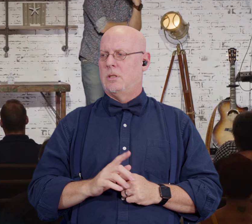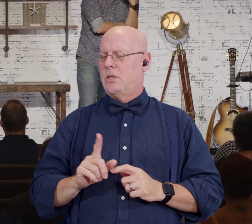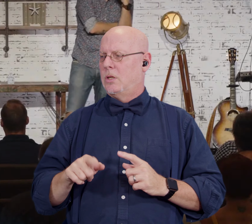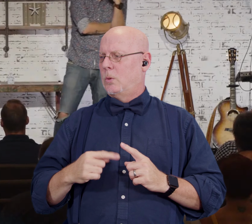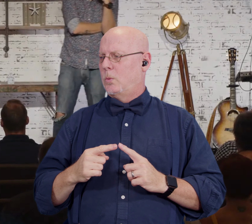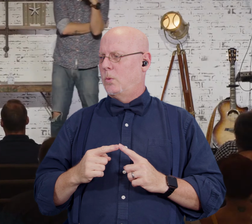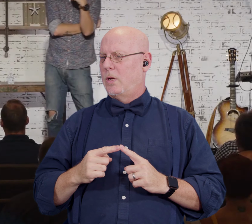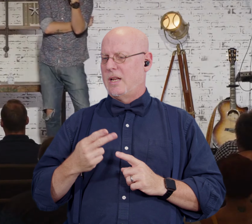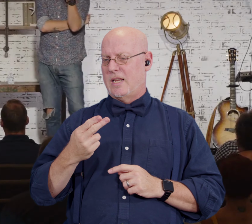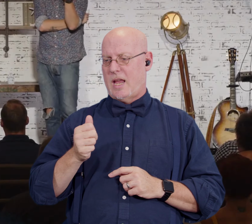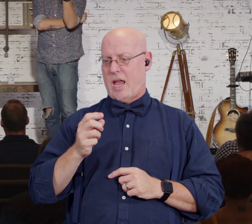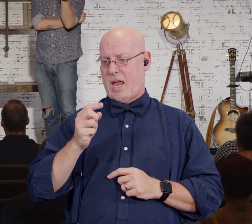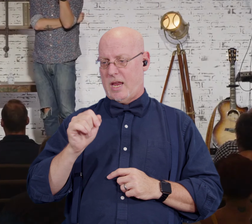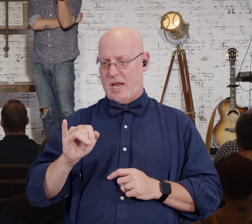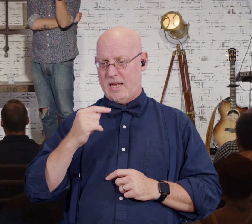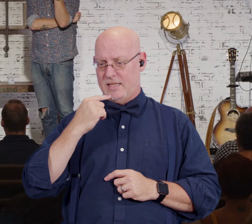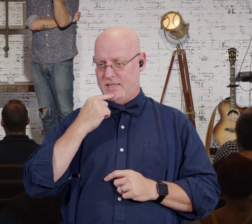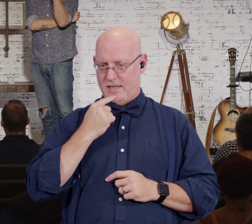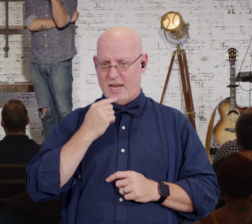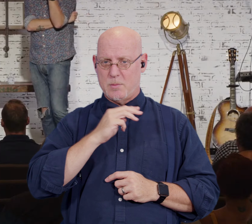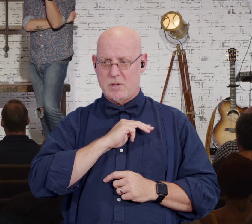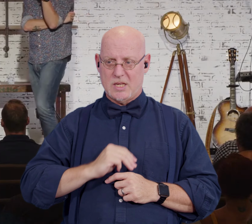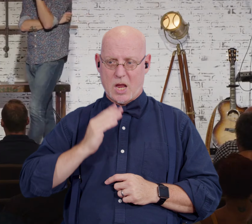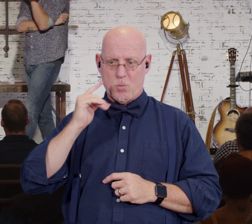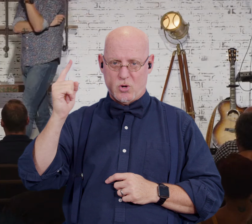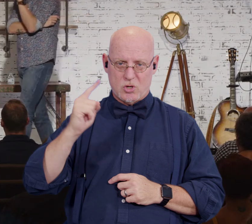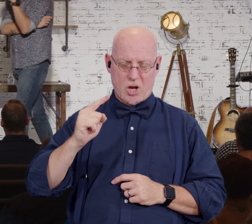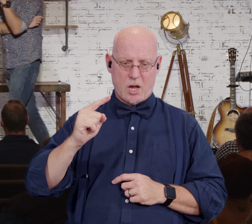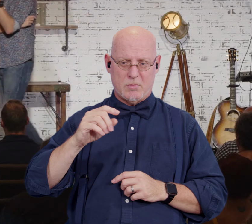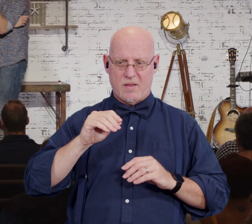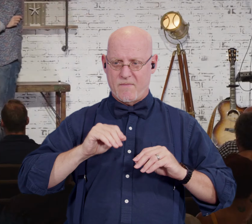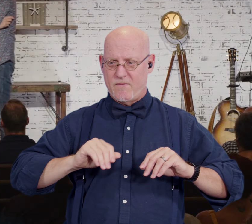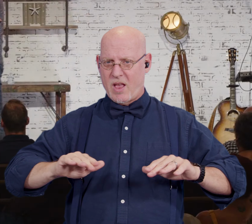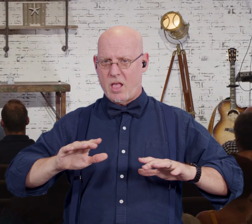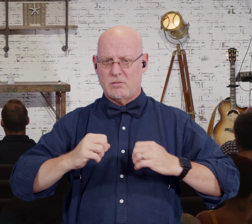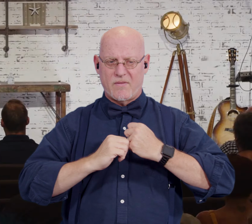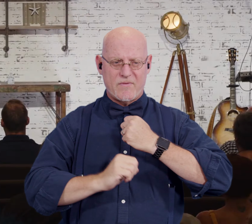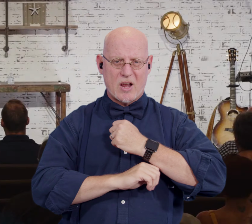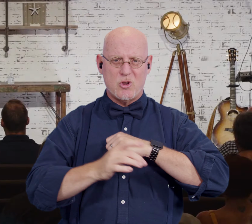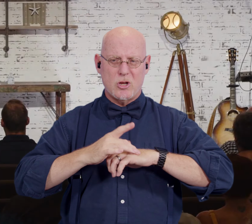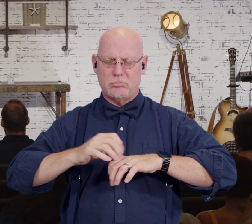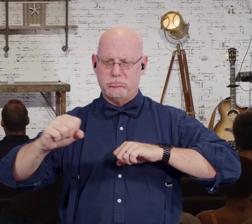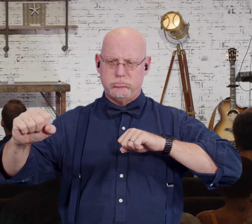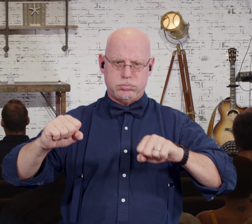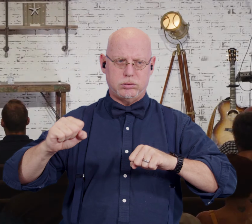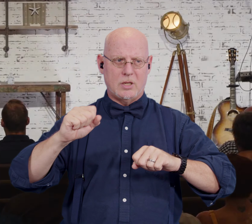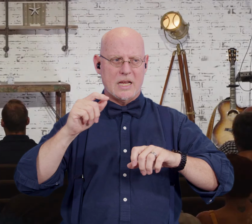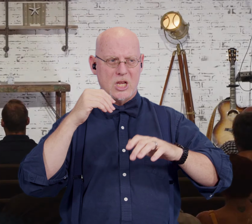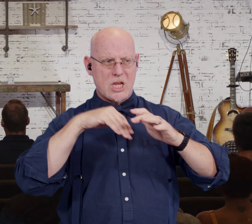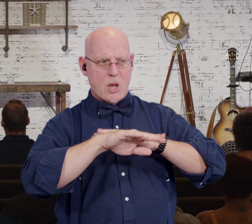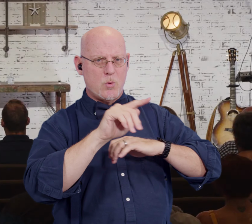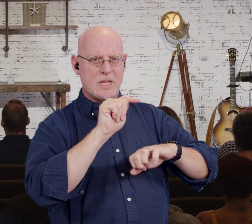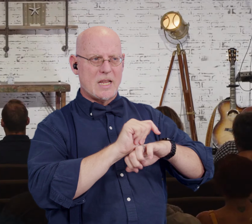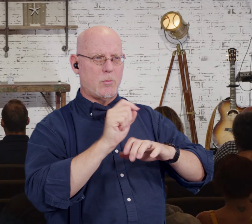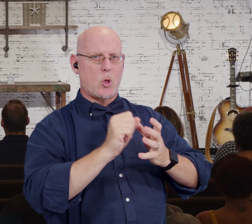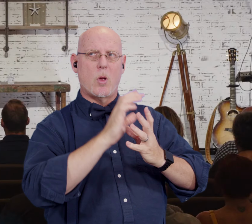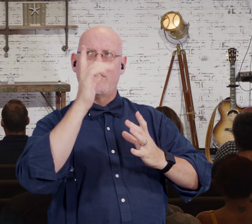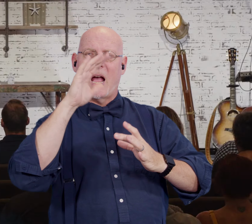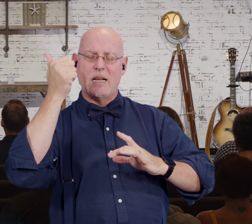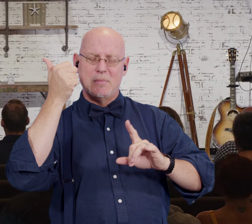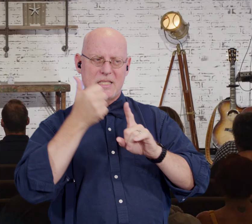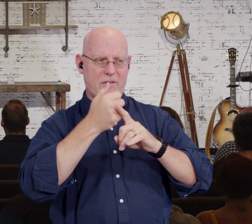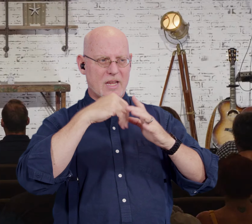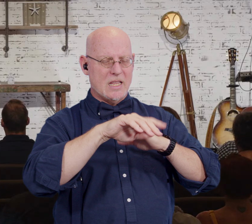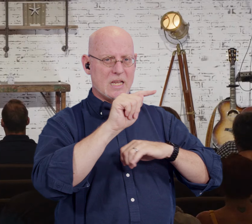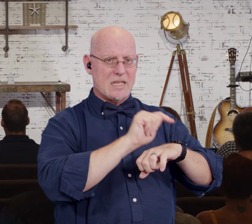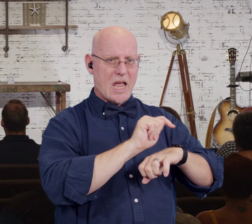And when Haggai here says, Messiah will come and he'll shake the foundations of the earth. He'll enter into his temple, the glory of God